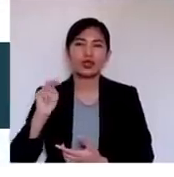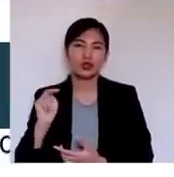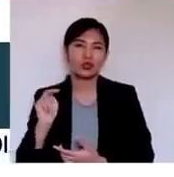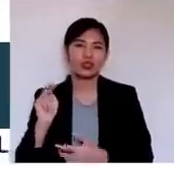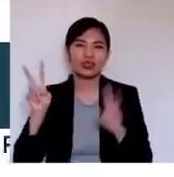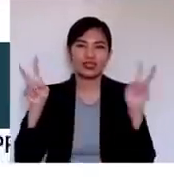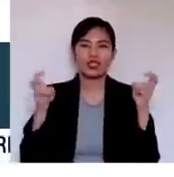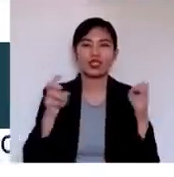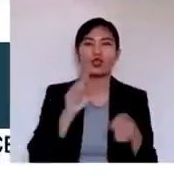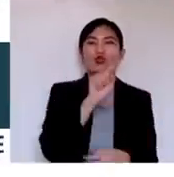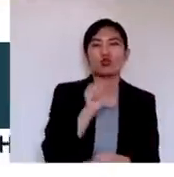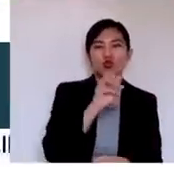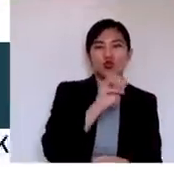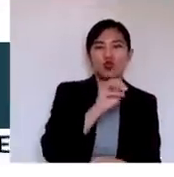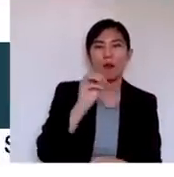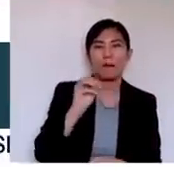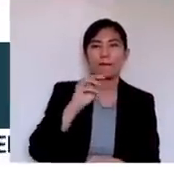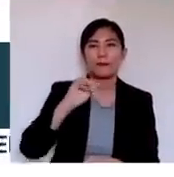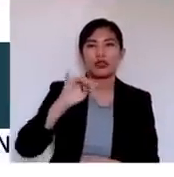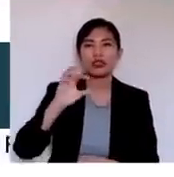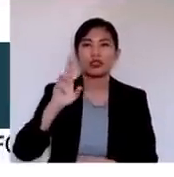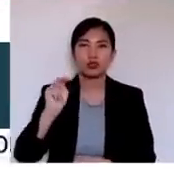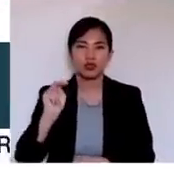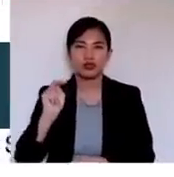right? You know,